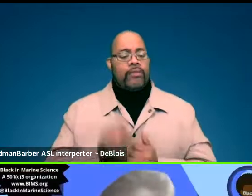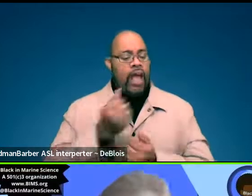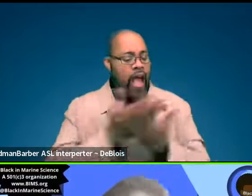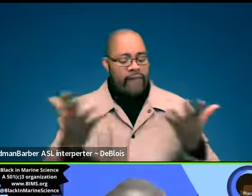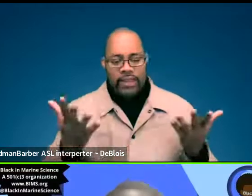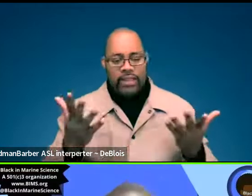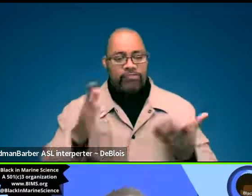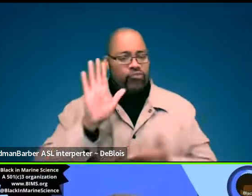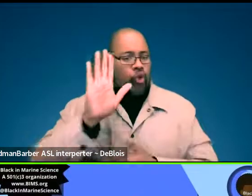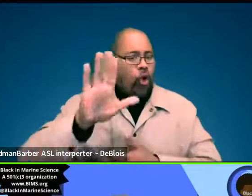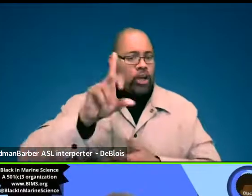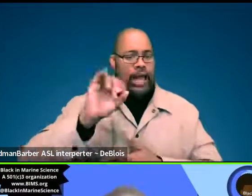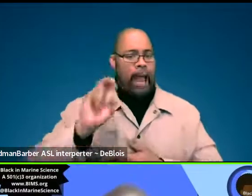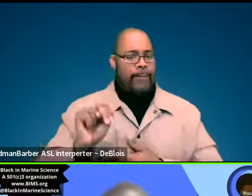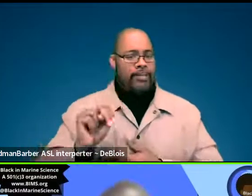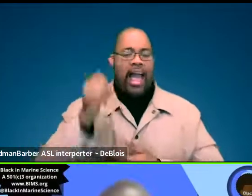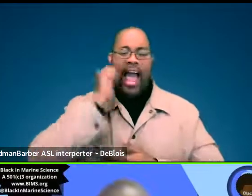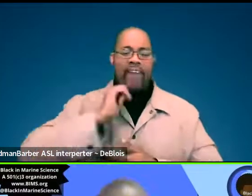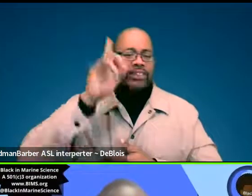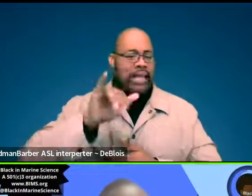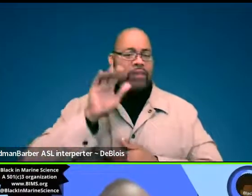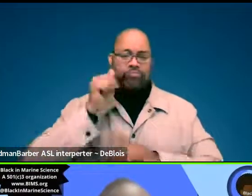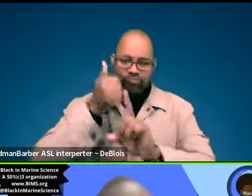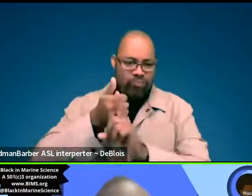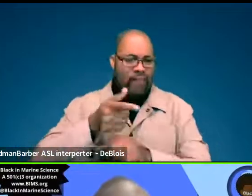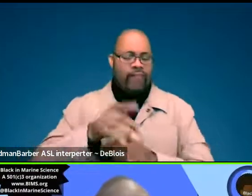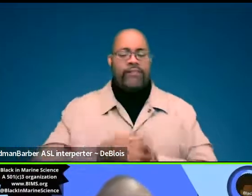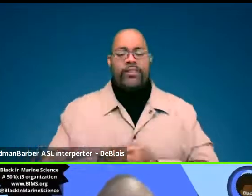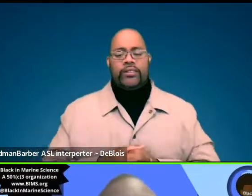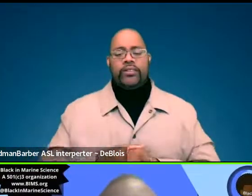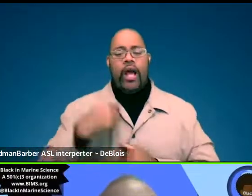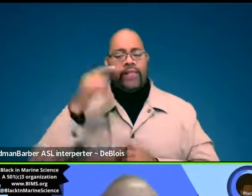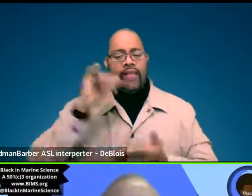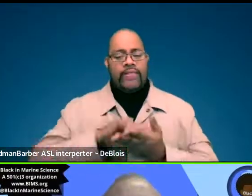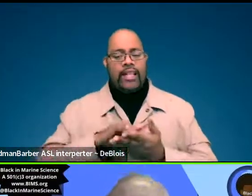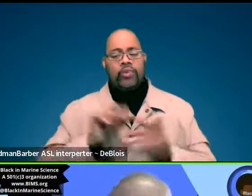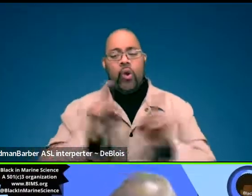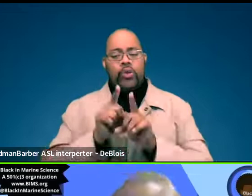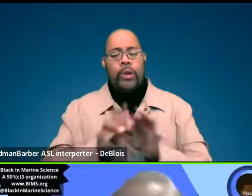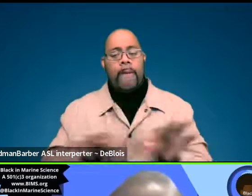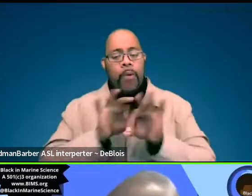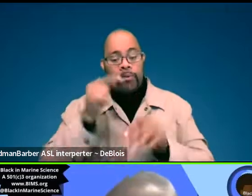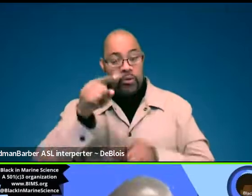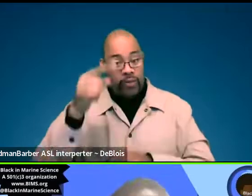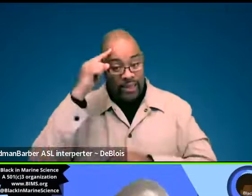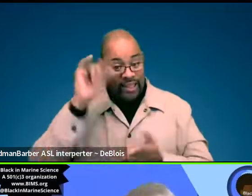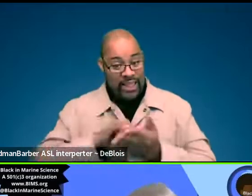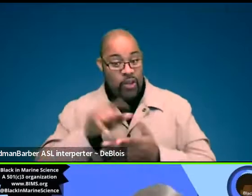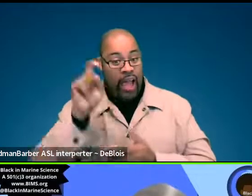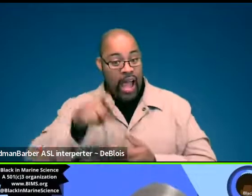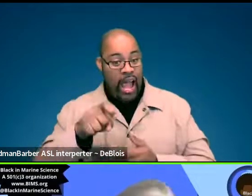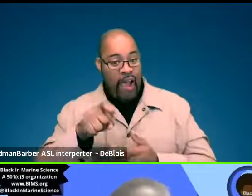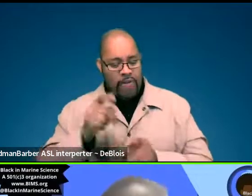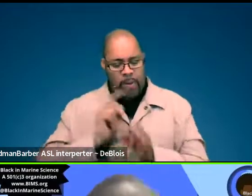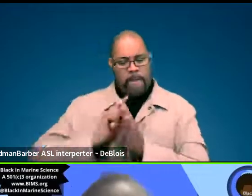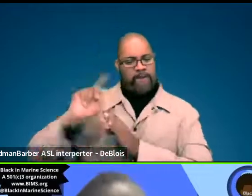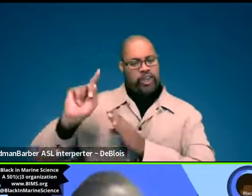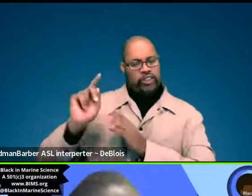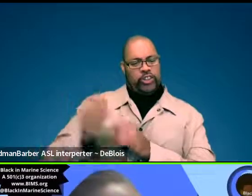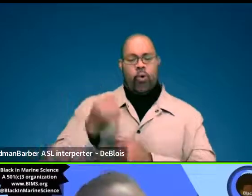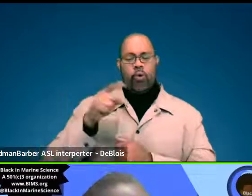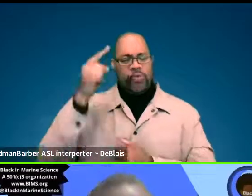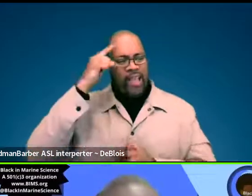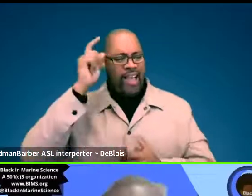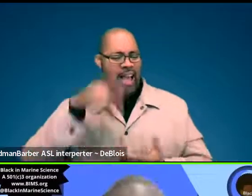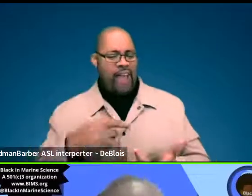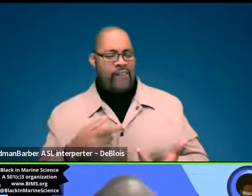Everything is Diamond. Every day is Diamond. And so I think that that's also important because you think that like you have to be professional, right? Or you